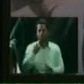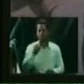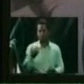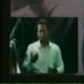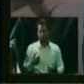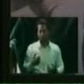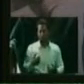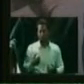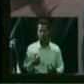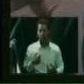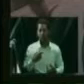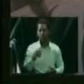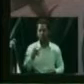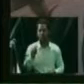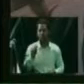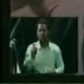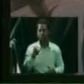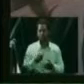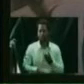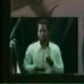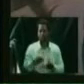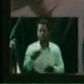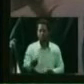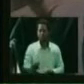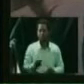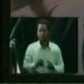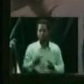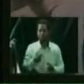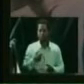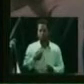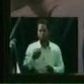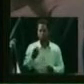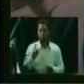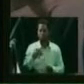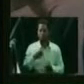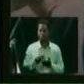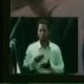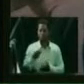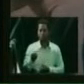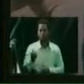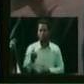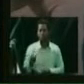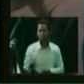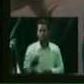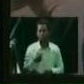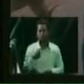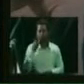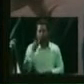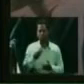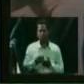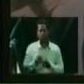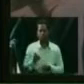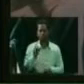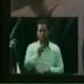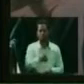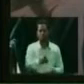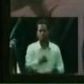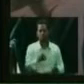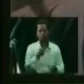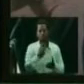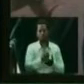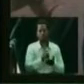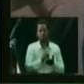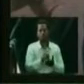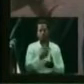I resent seeing tax dollars illegally funneled away from classrooms and directed toward nebulous central office positions created to serve an